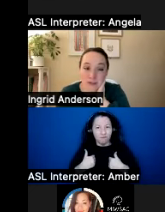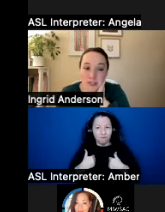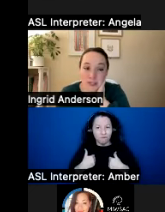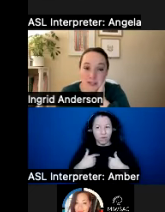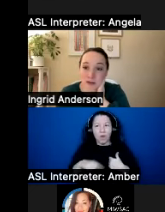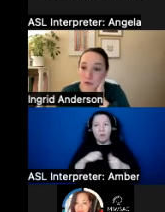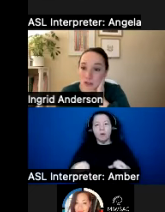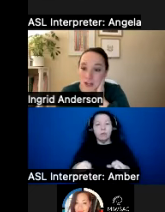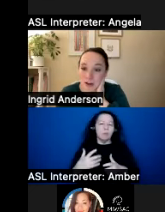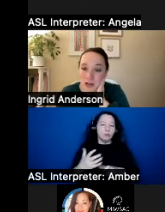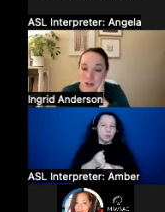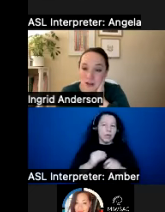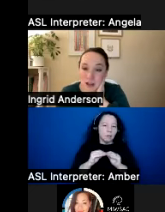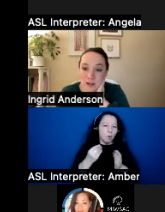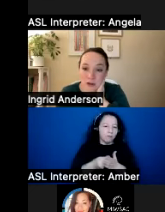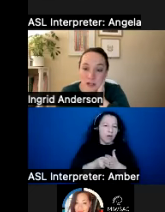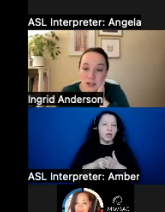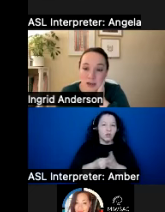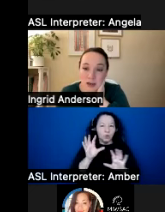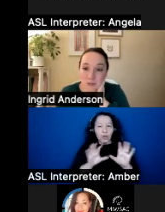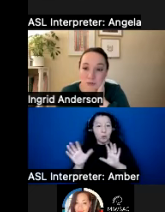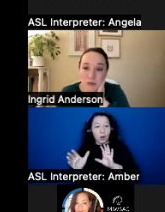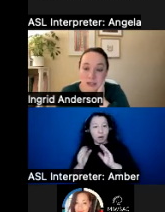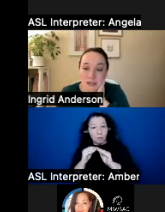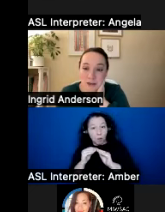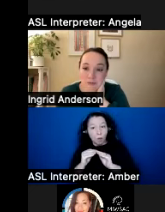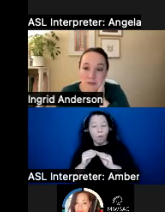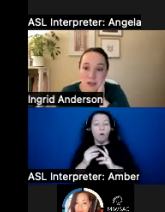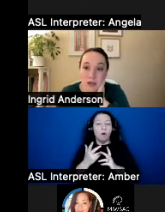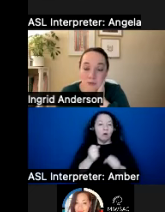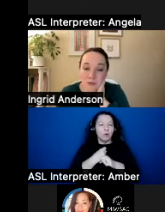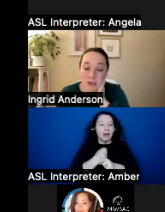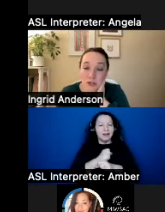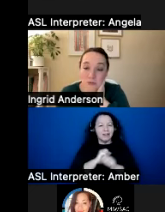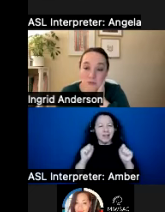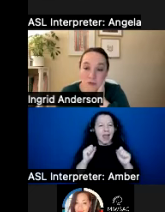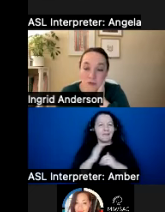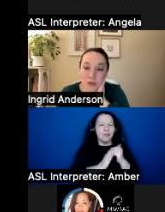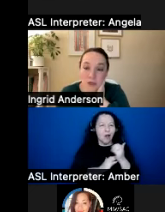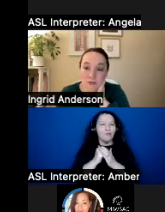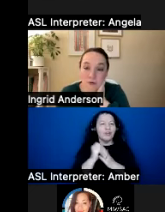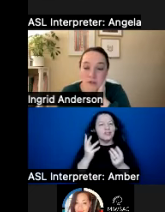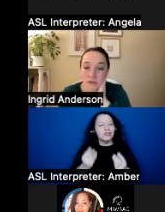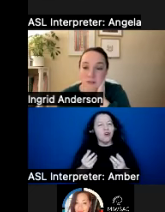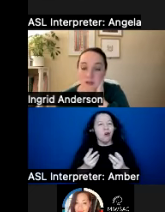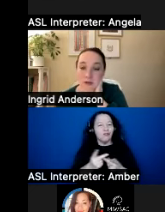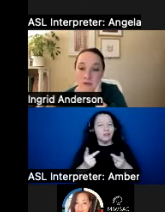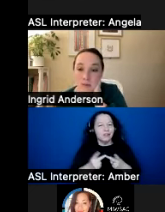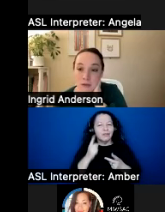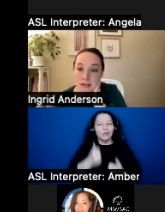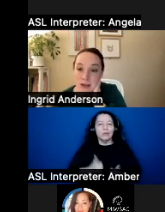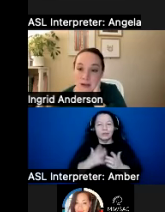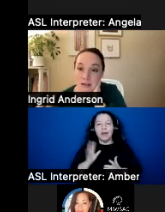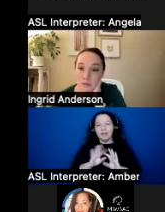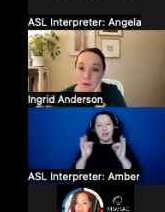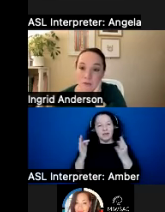get funding to kind of redecorate it and create a really safe, comforting, soft room for survivors and their